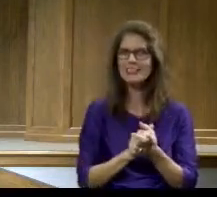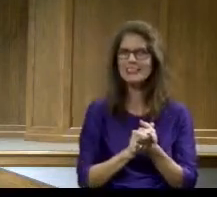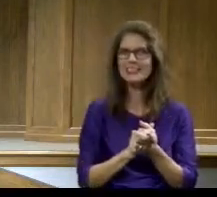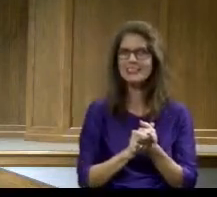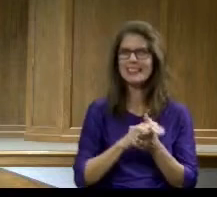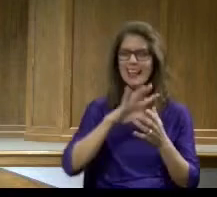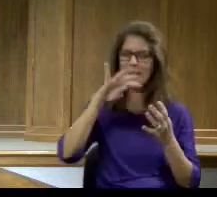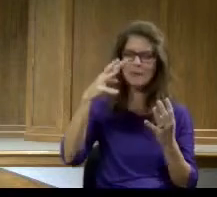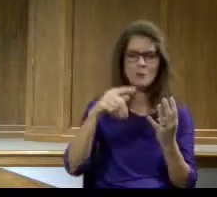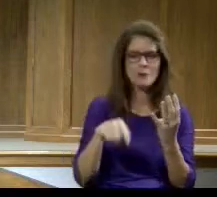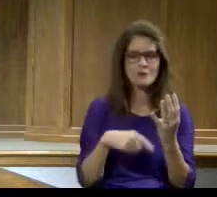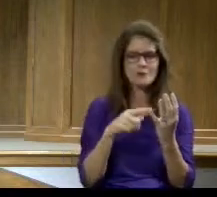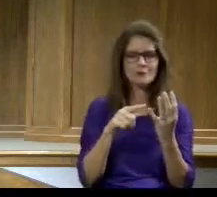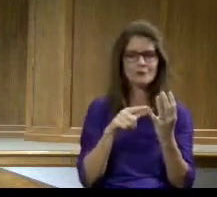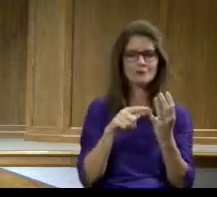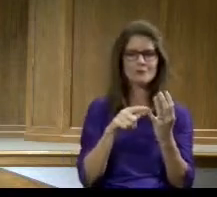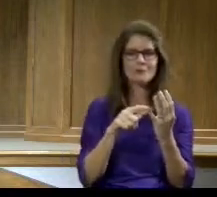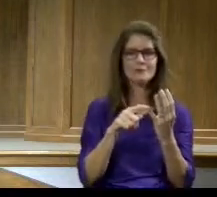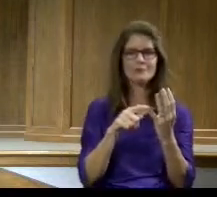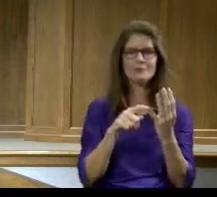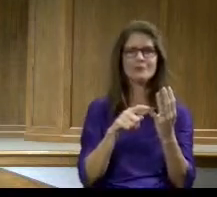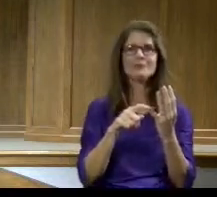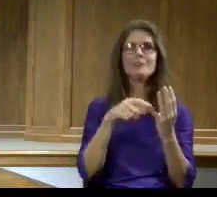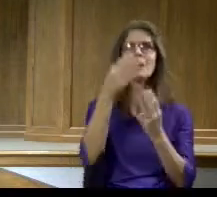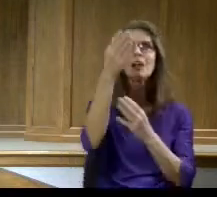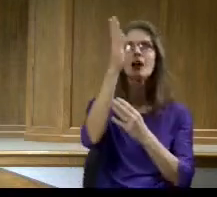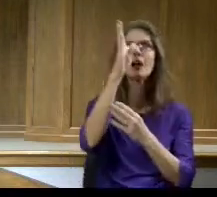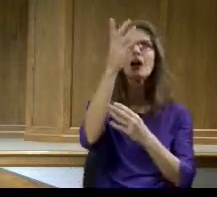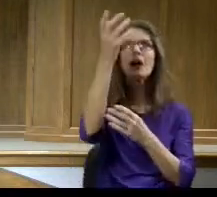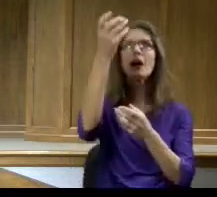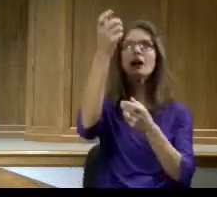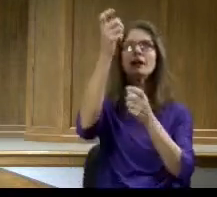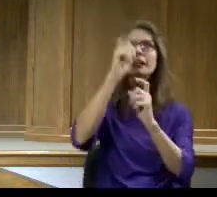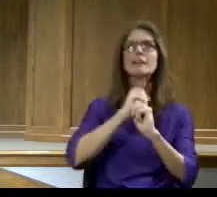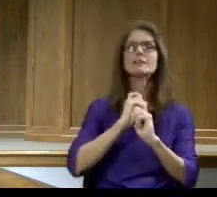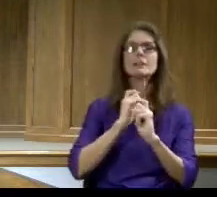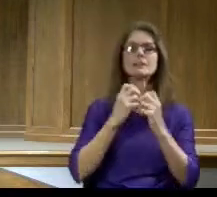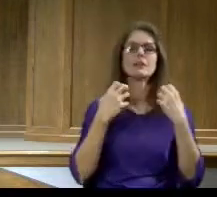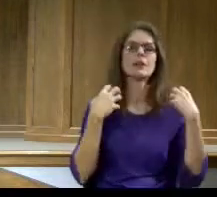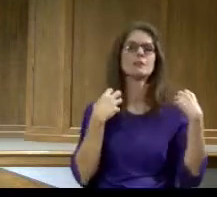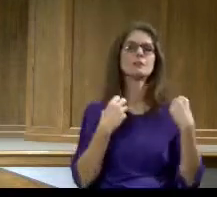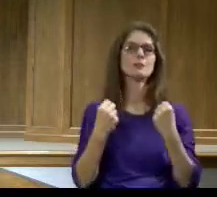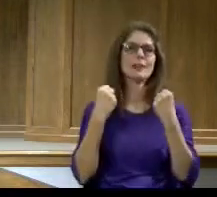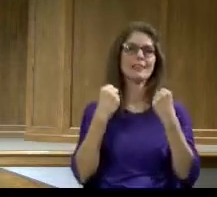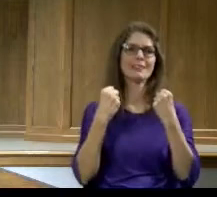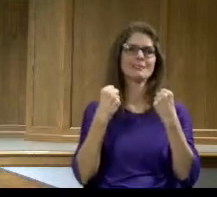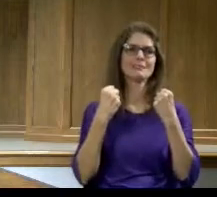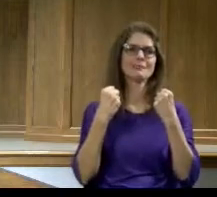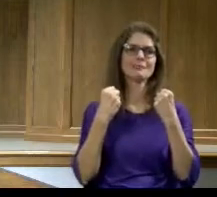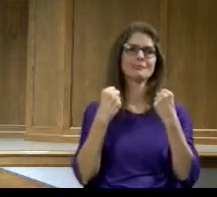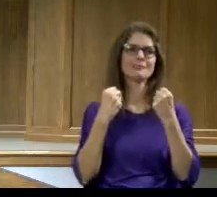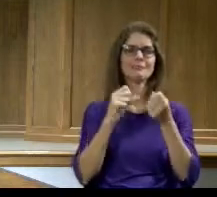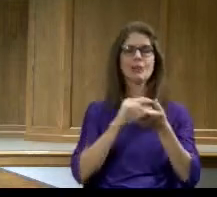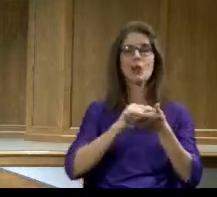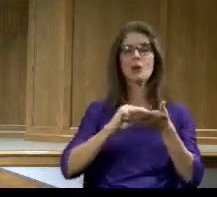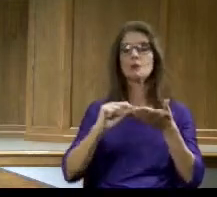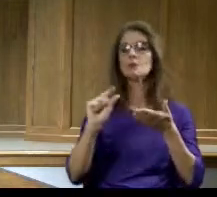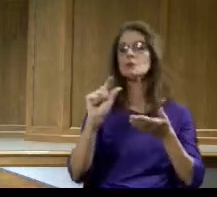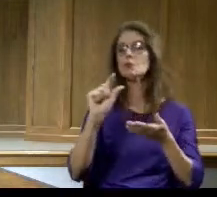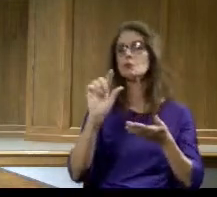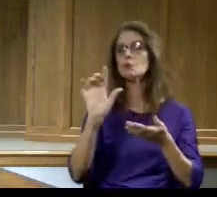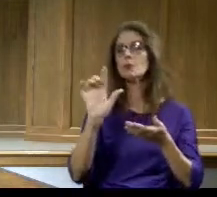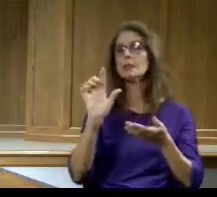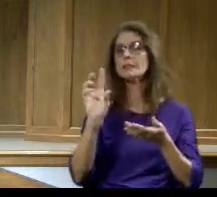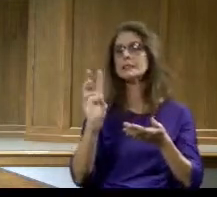And then finally, God gives us strength. Verse 26, my flesh and my heart may fail,